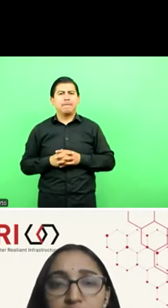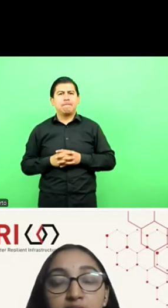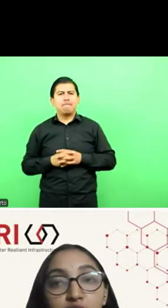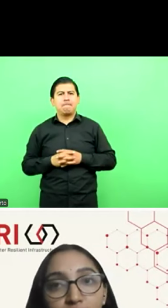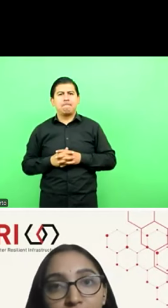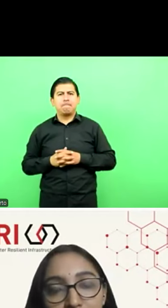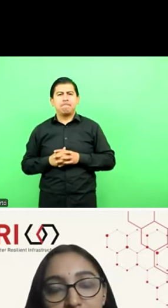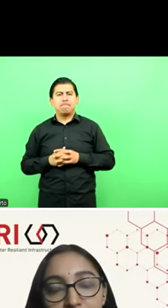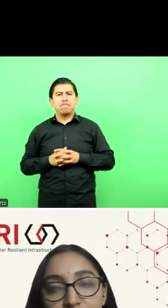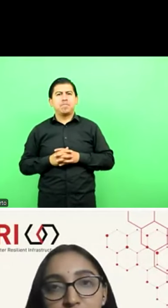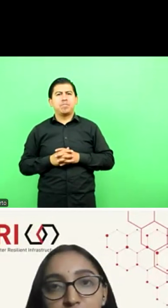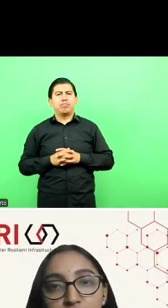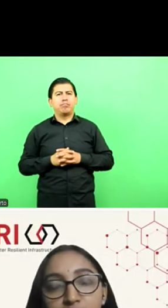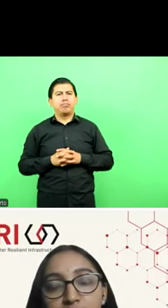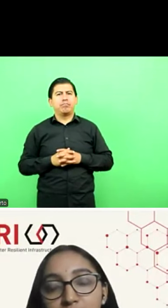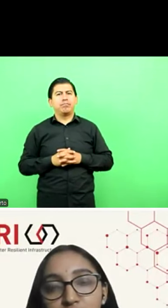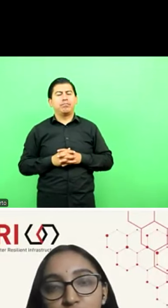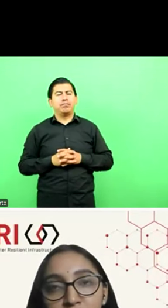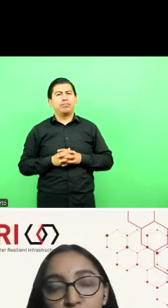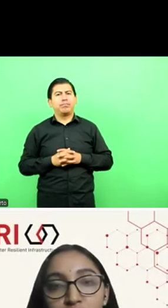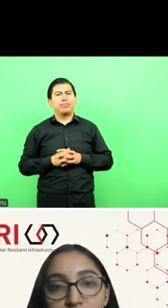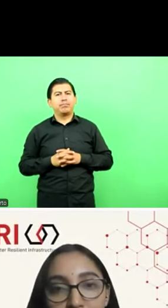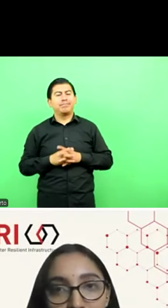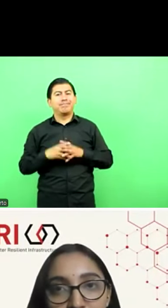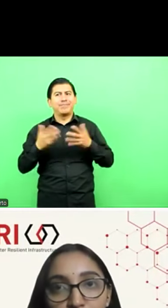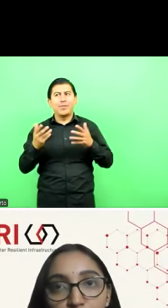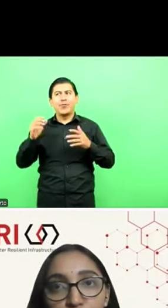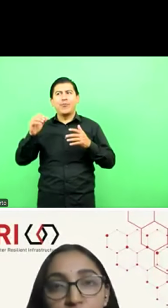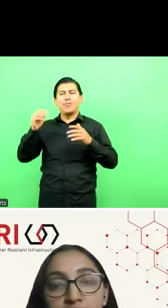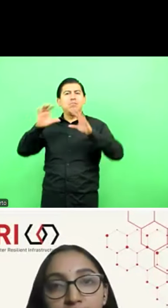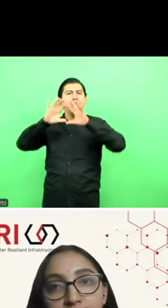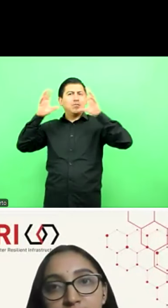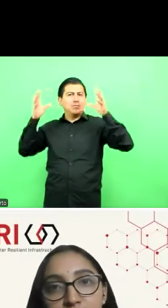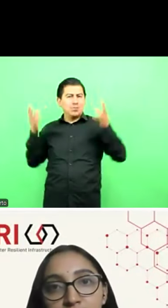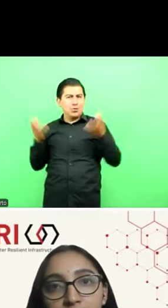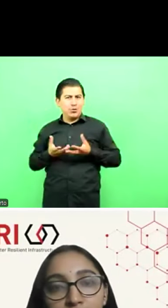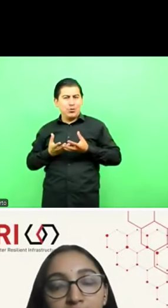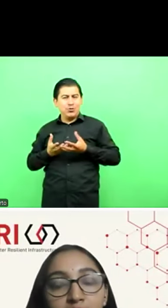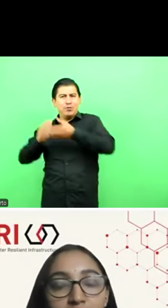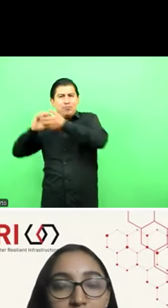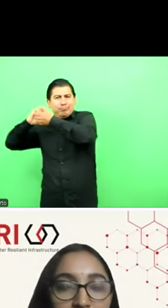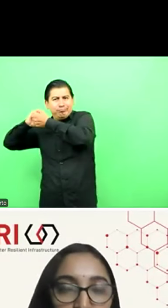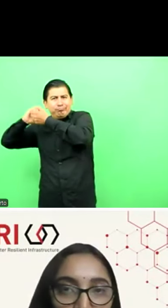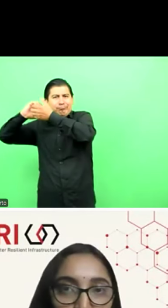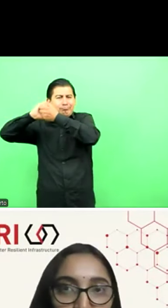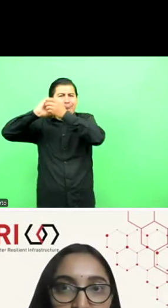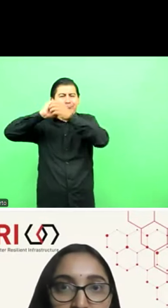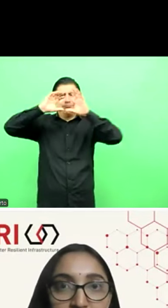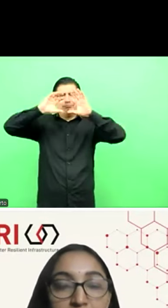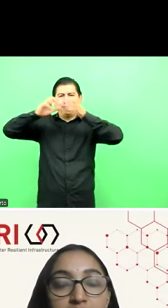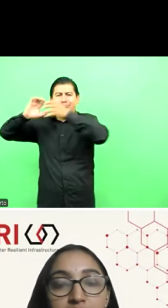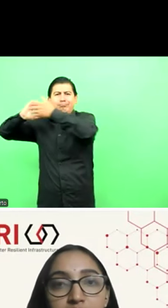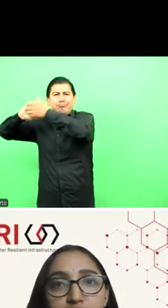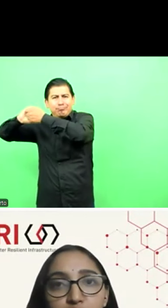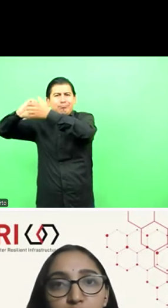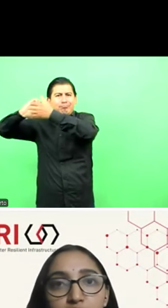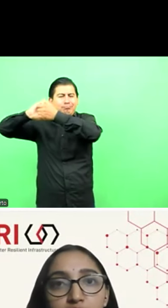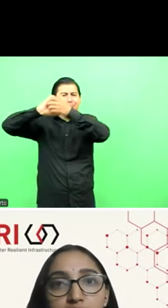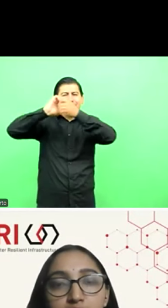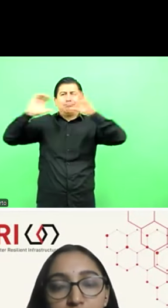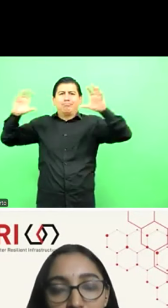and UN agencies with an aim to improve resilience of existing and upcoming infrastructure.